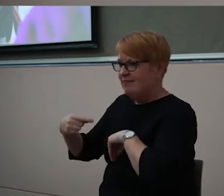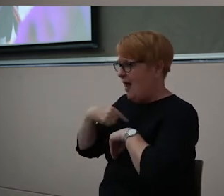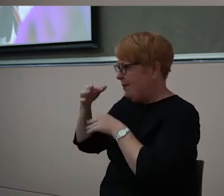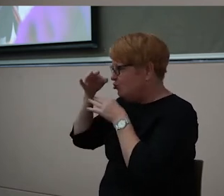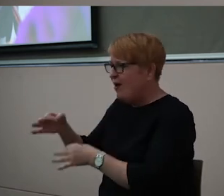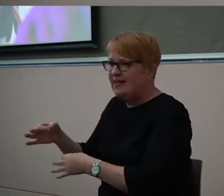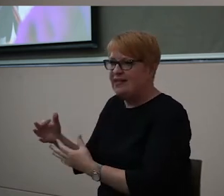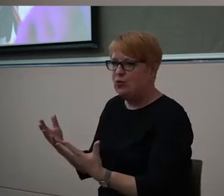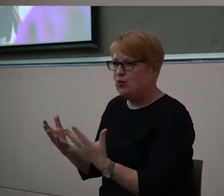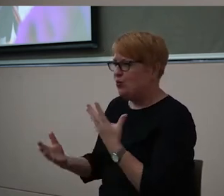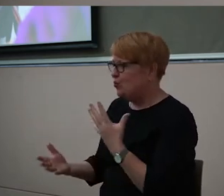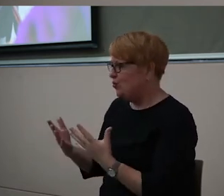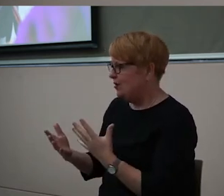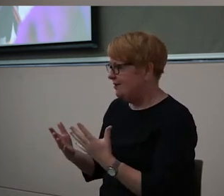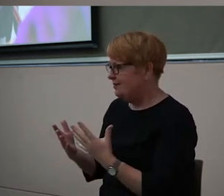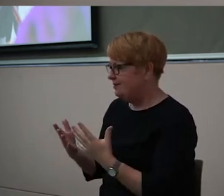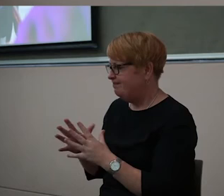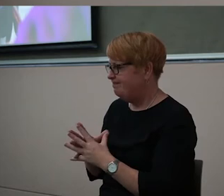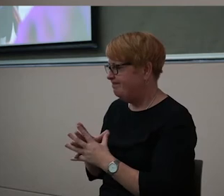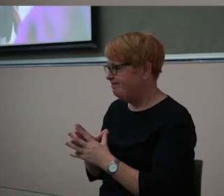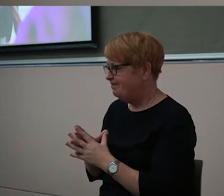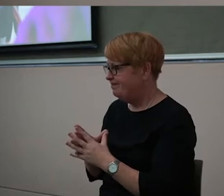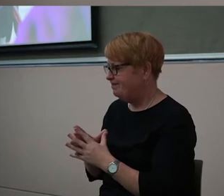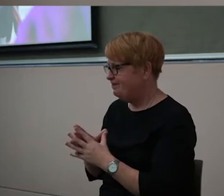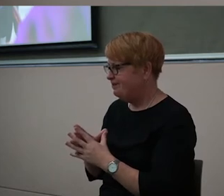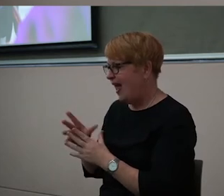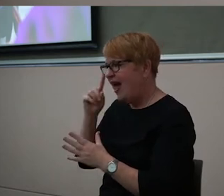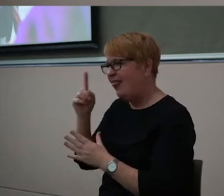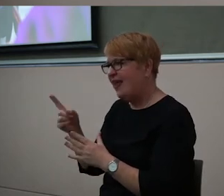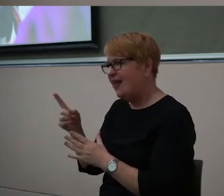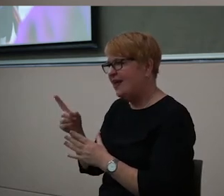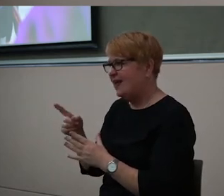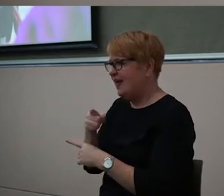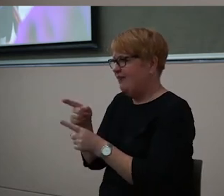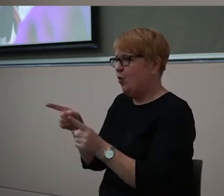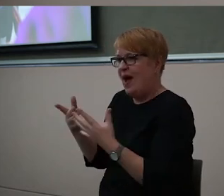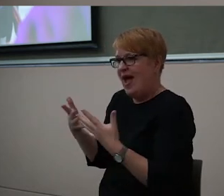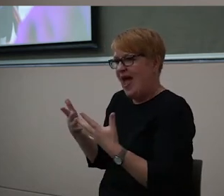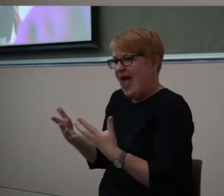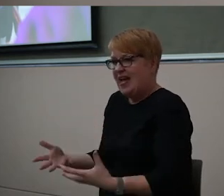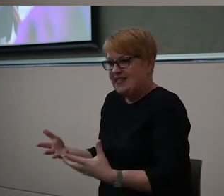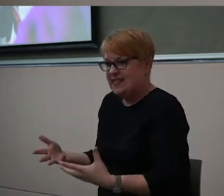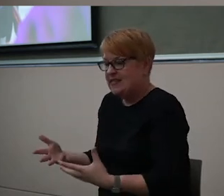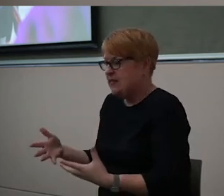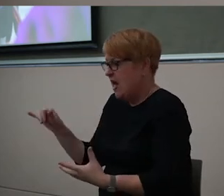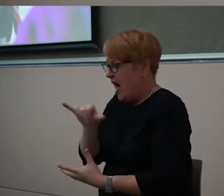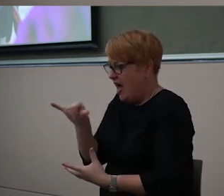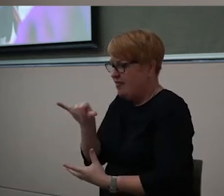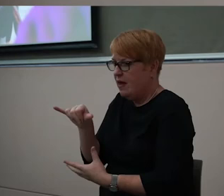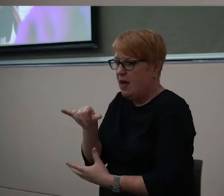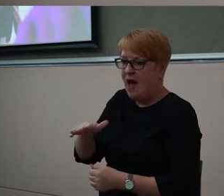I like working with people, and I'm interested in that idea of stories. We were texting about that